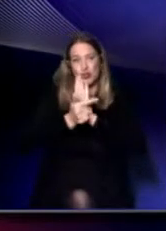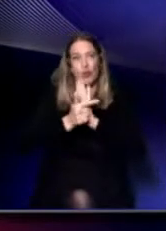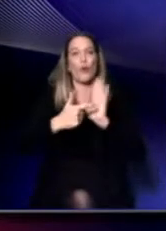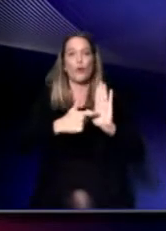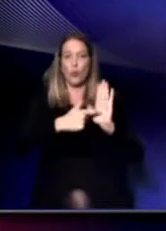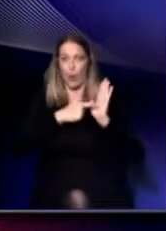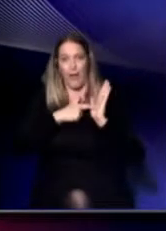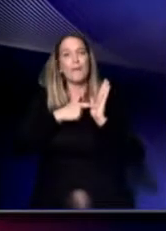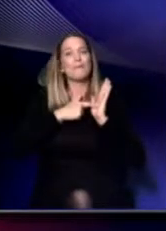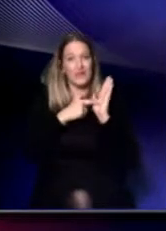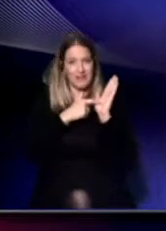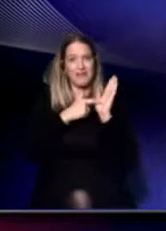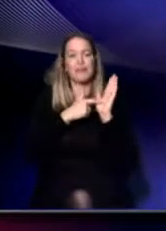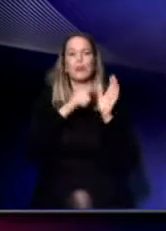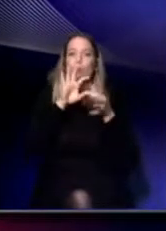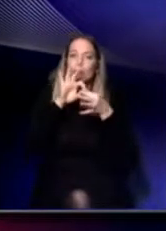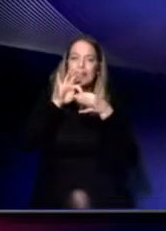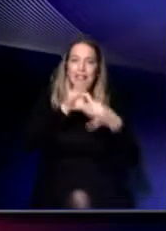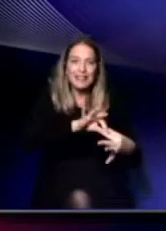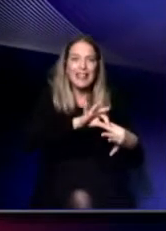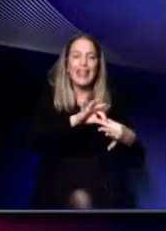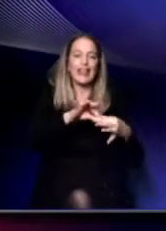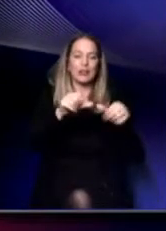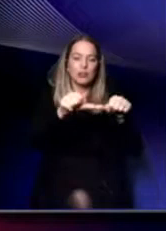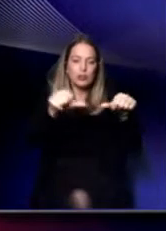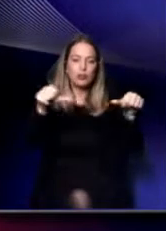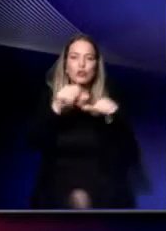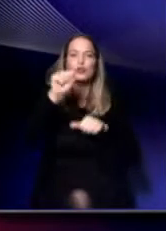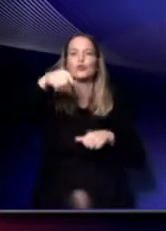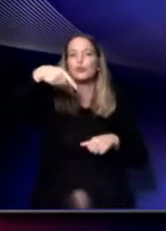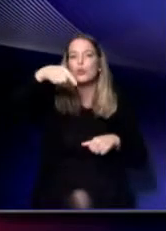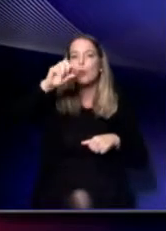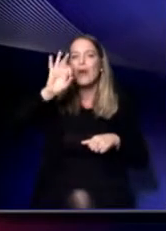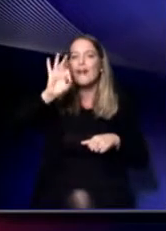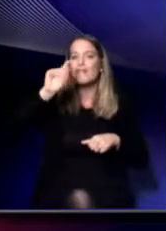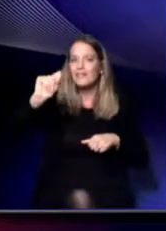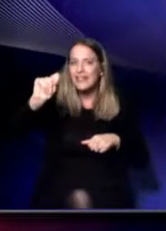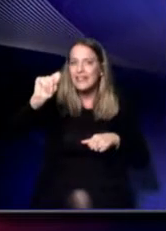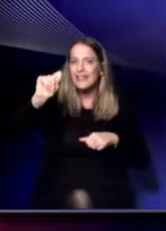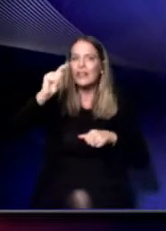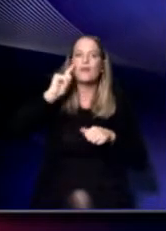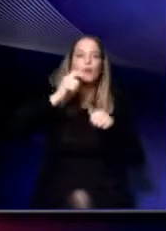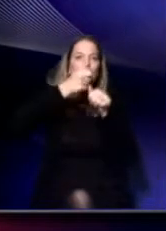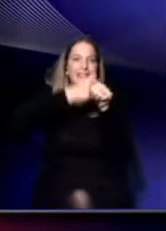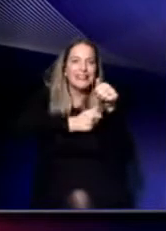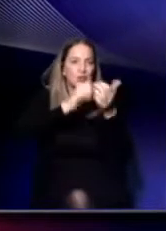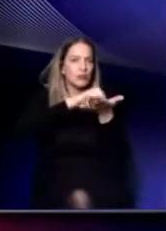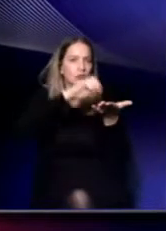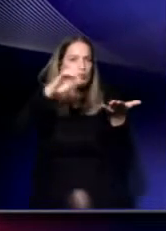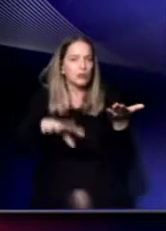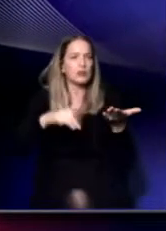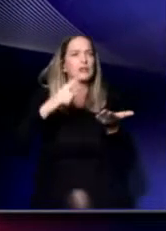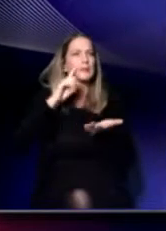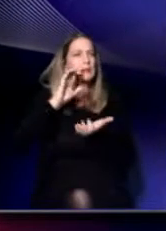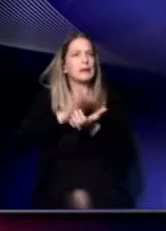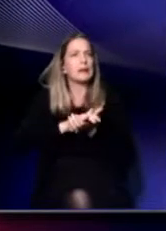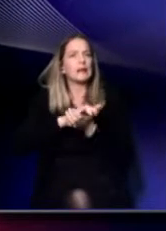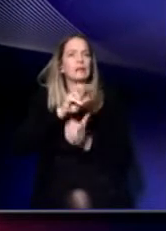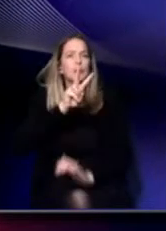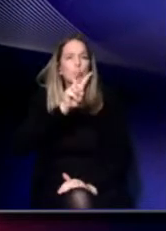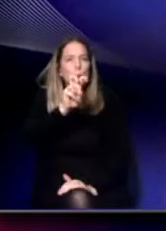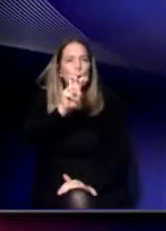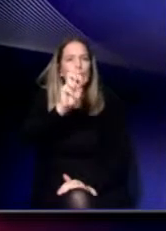on the square footage per student, which I think is 200 square